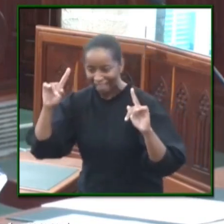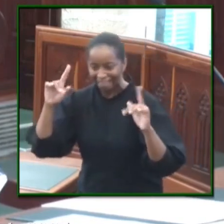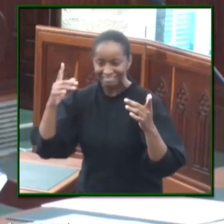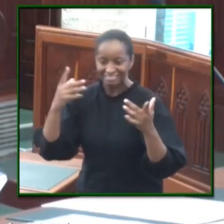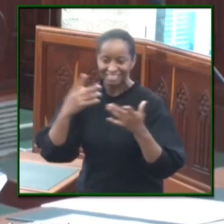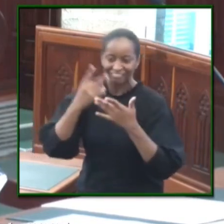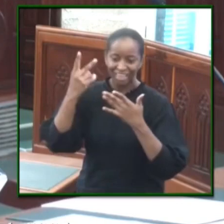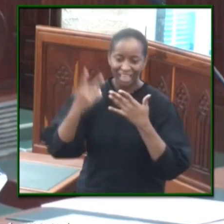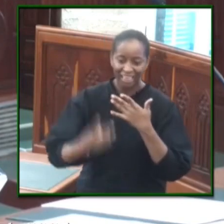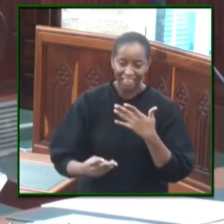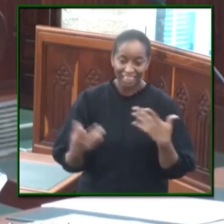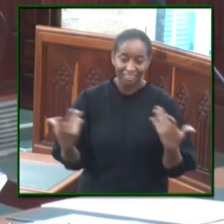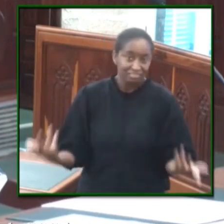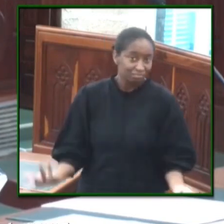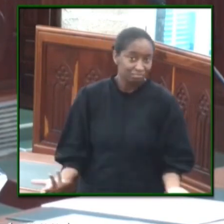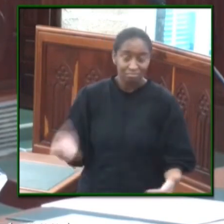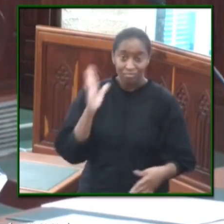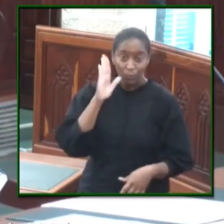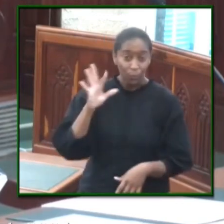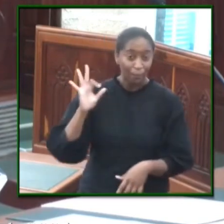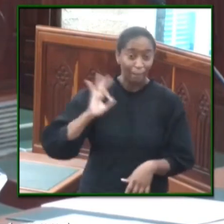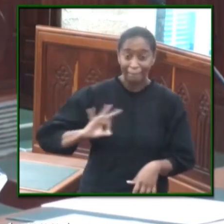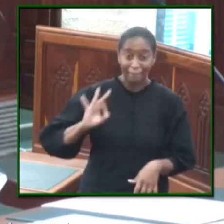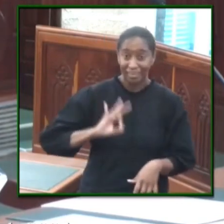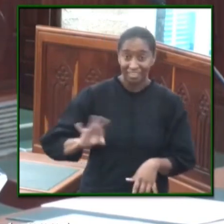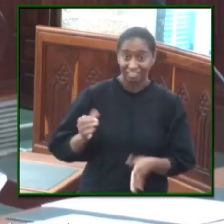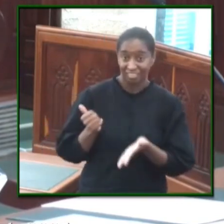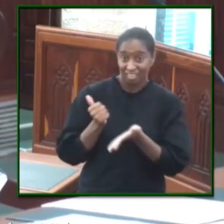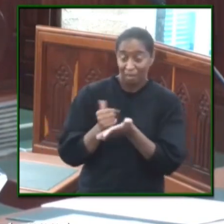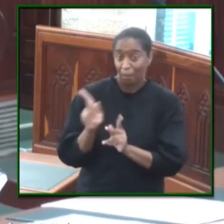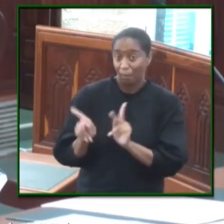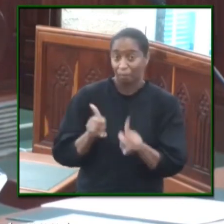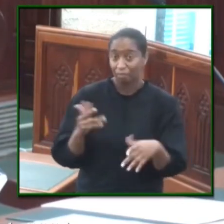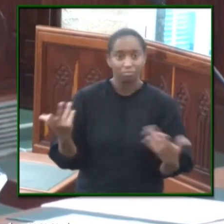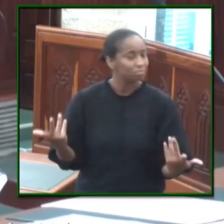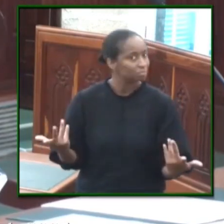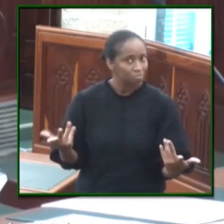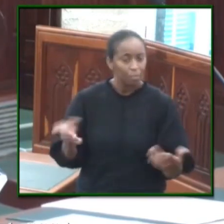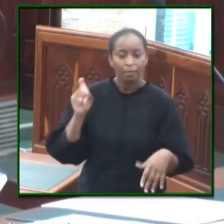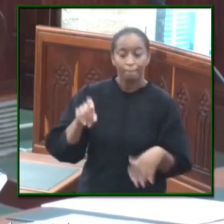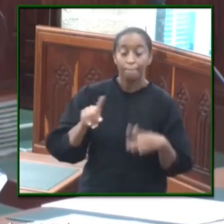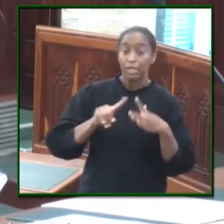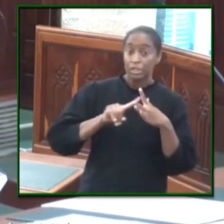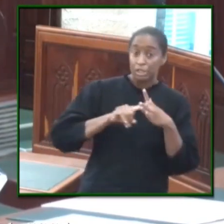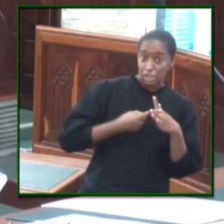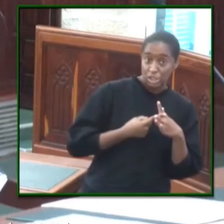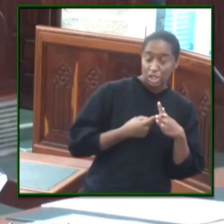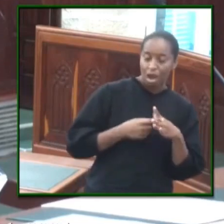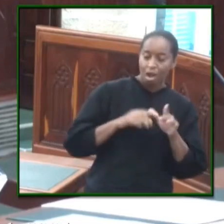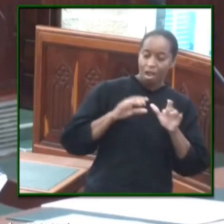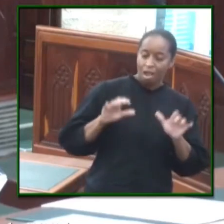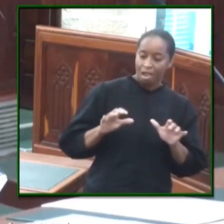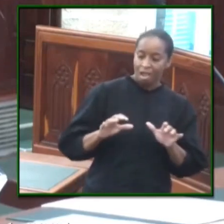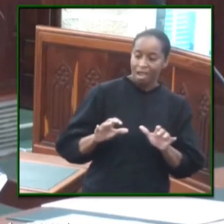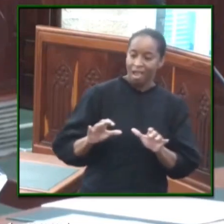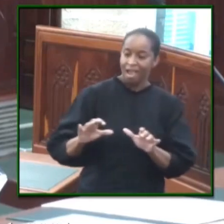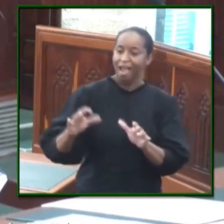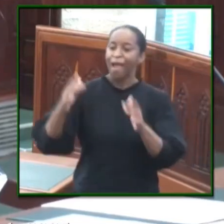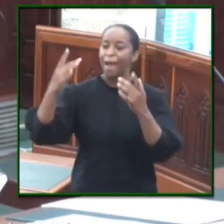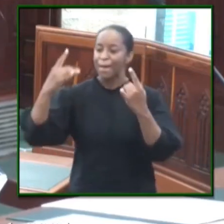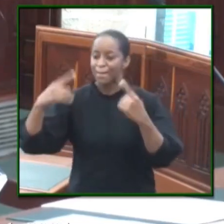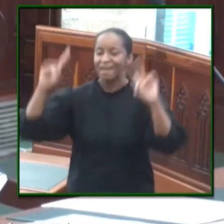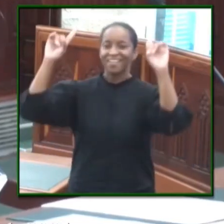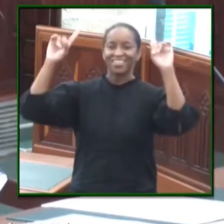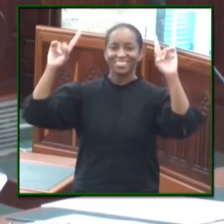country, through you, sir, to give him support. This is an incredibly gargantuan task